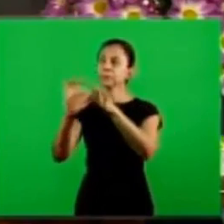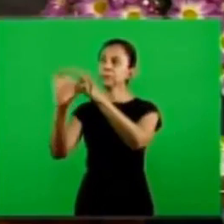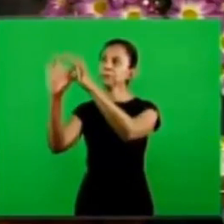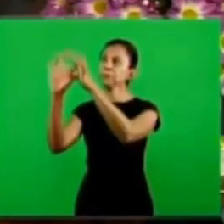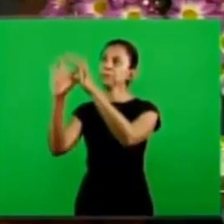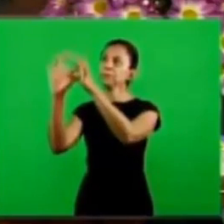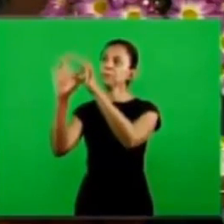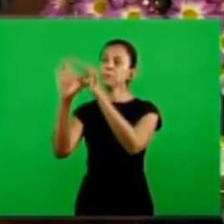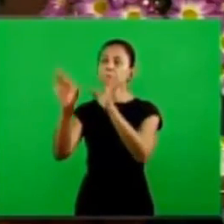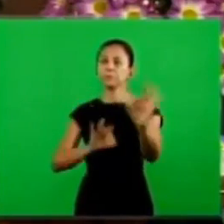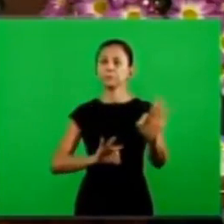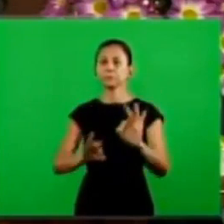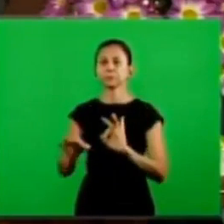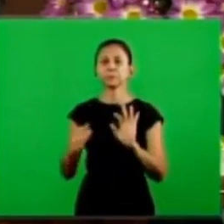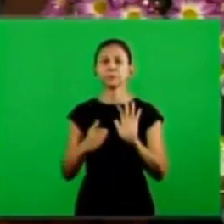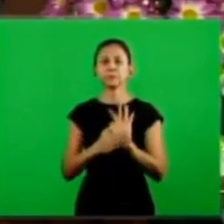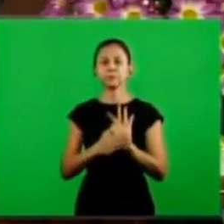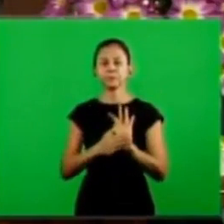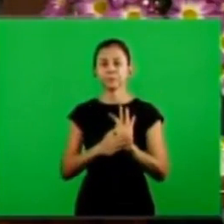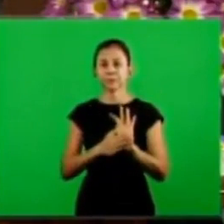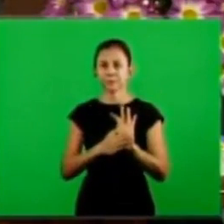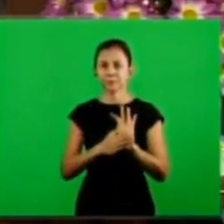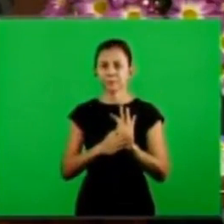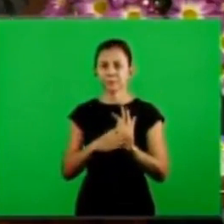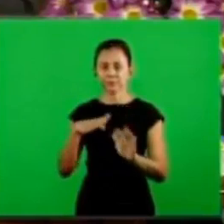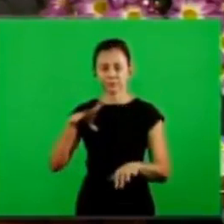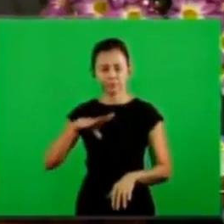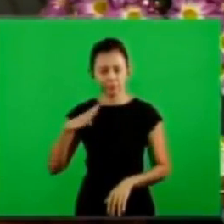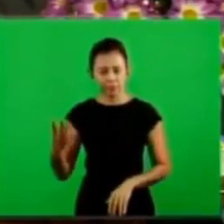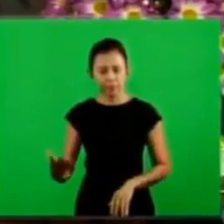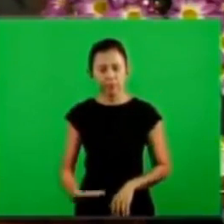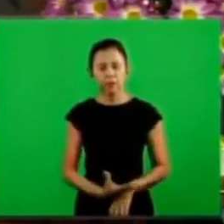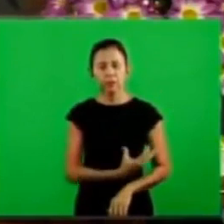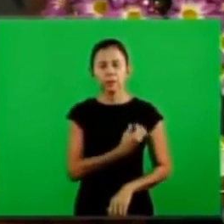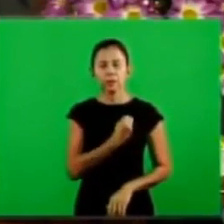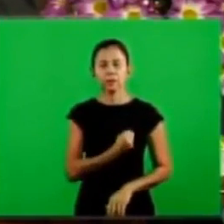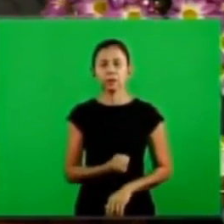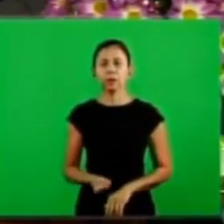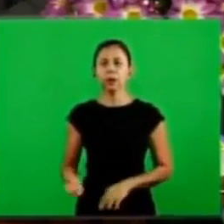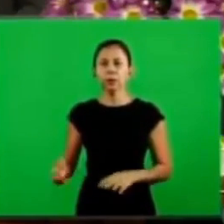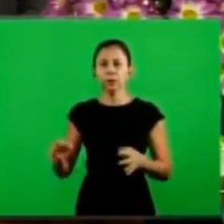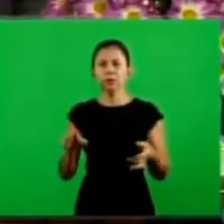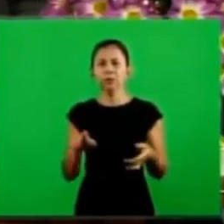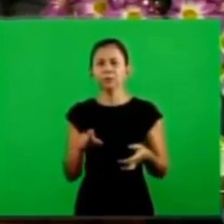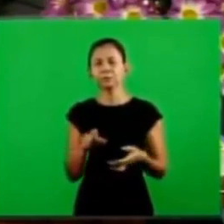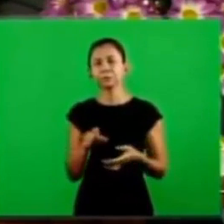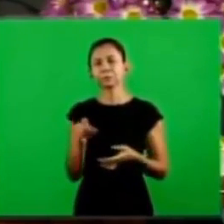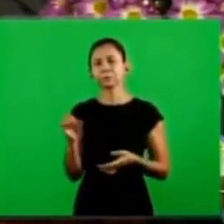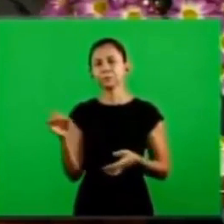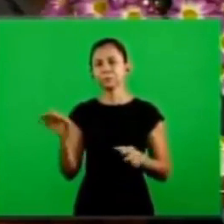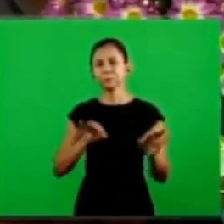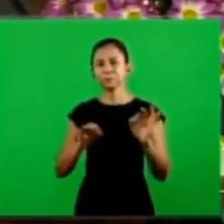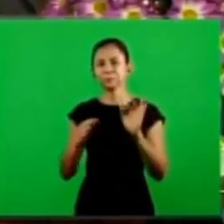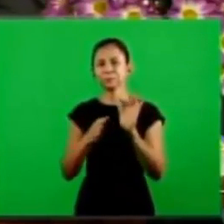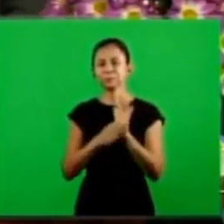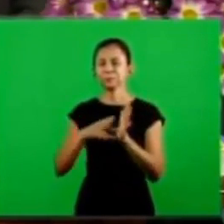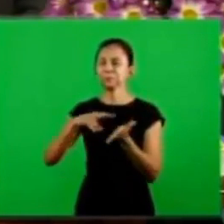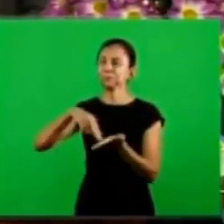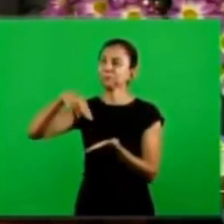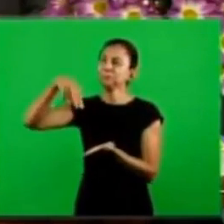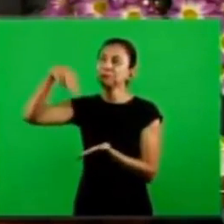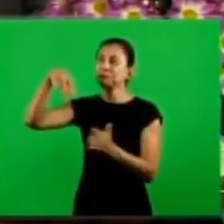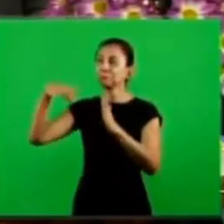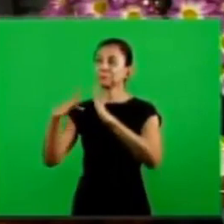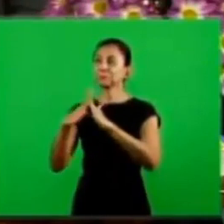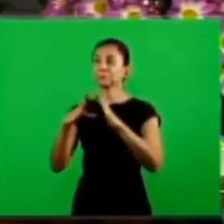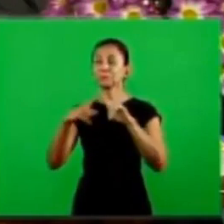Prayers means a church connected directly to the project of salvation, which is the project